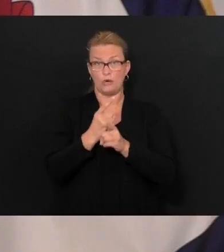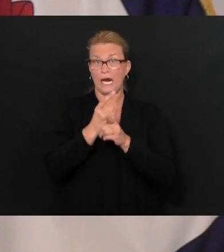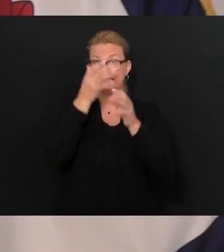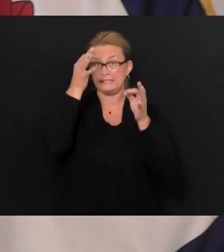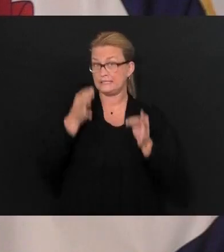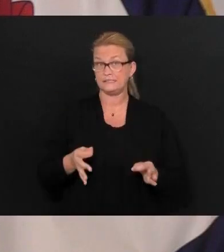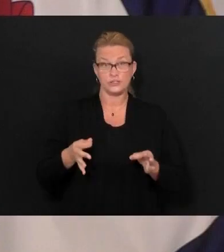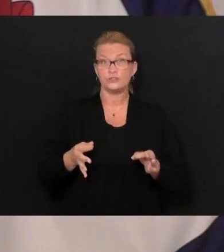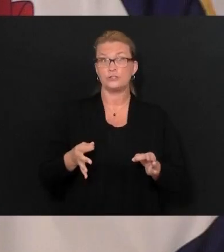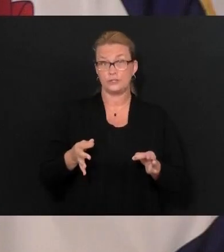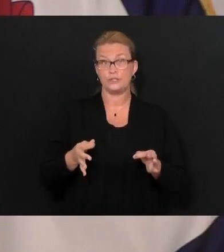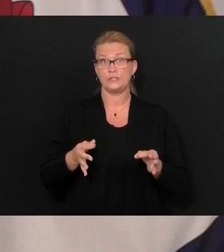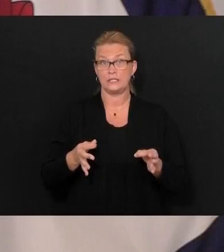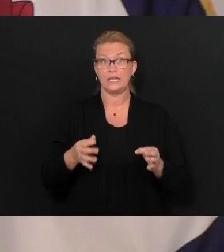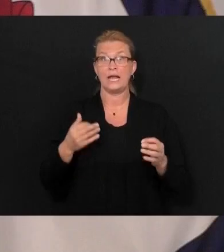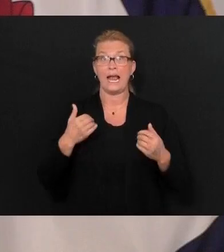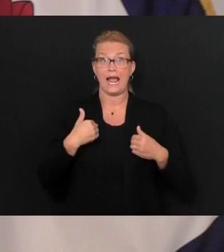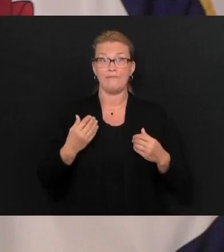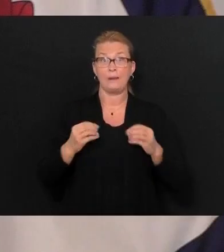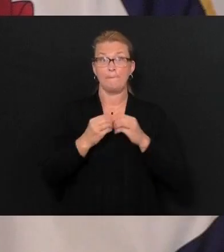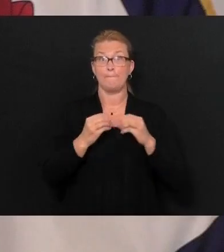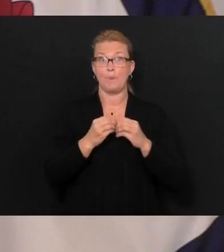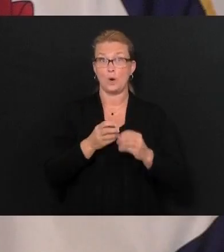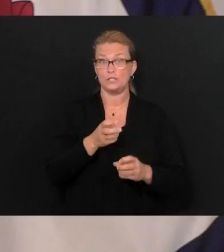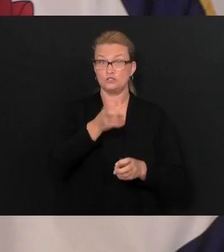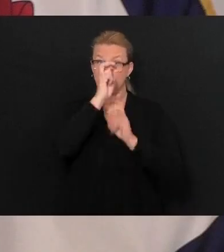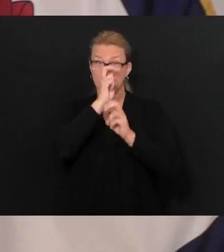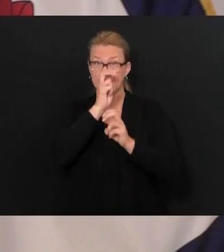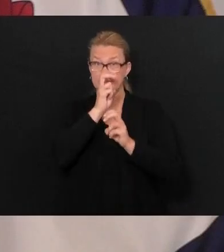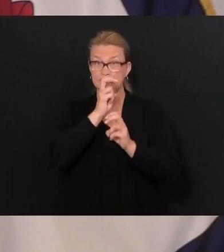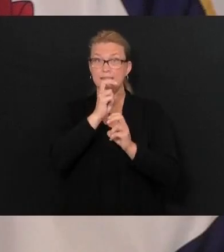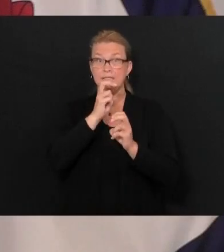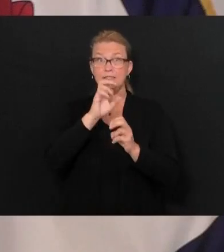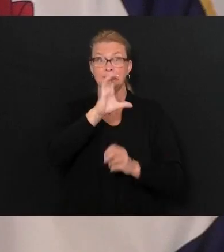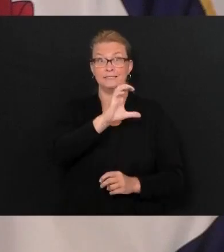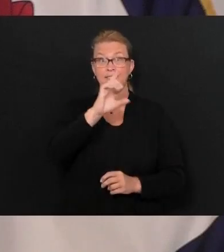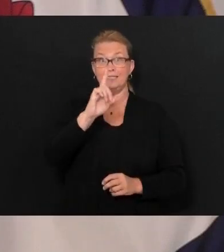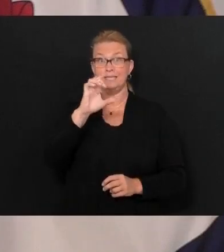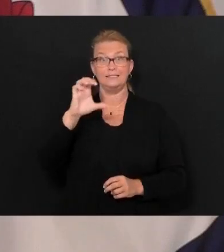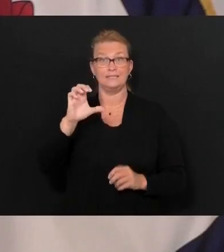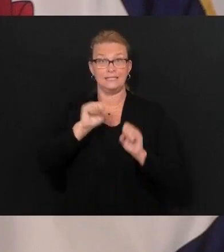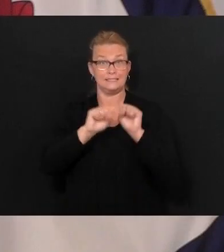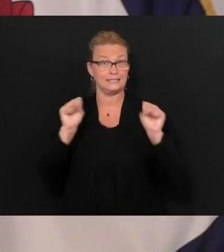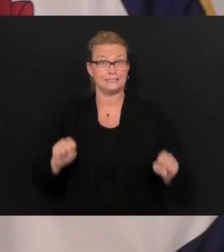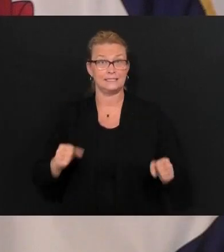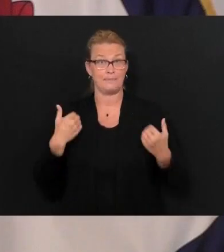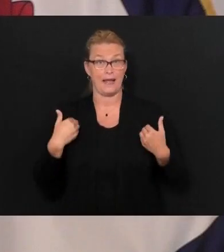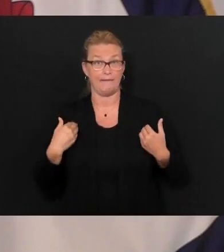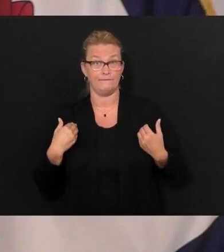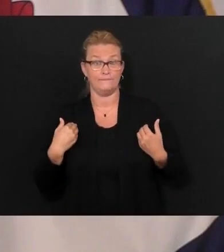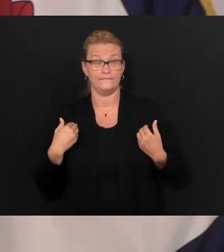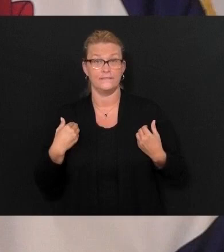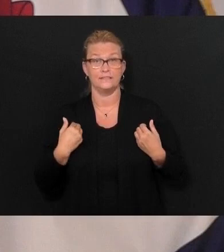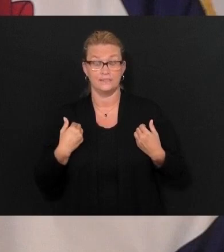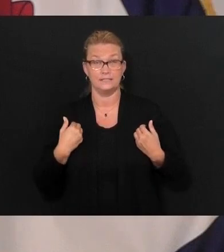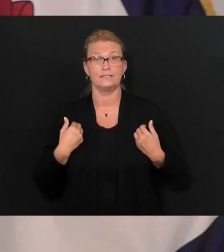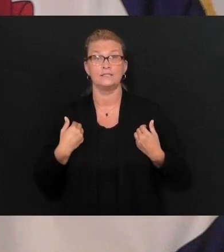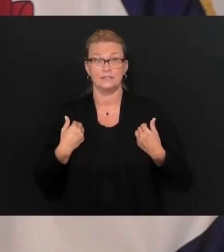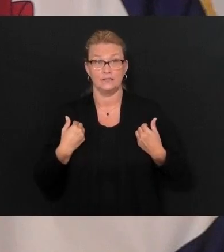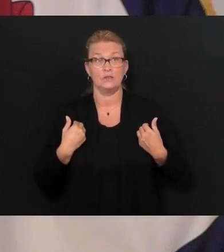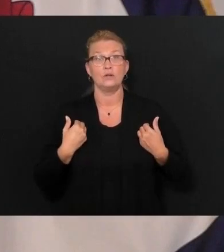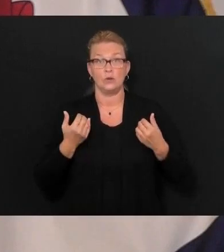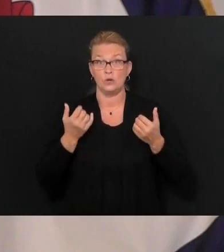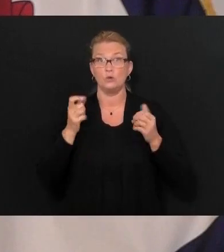thing in being more stringent than what the new CDC's color code system is. And I think we